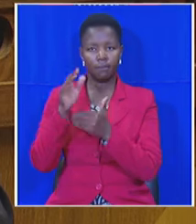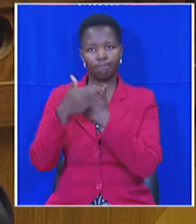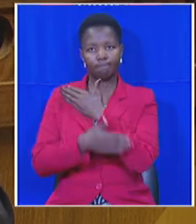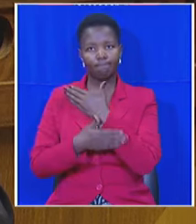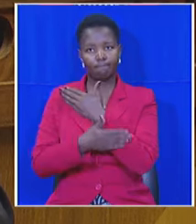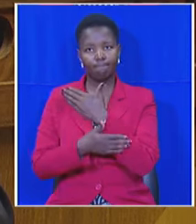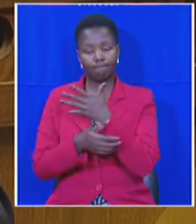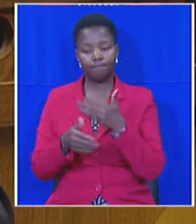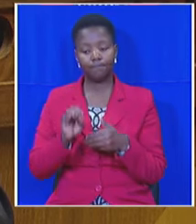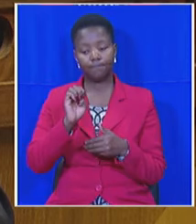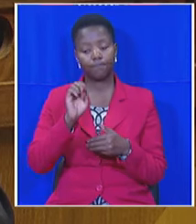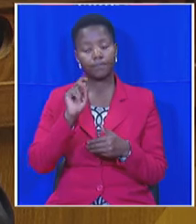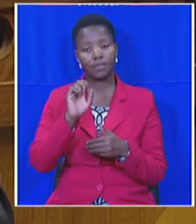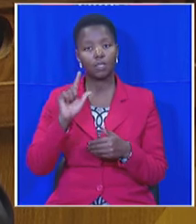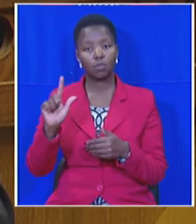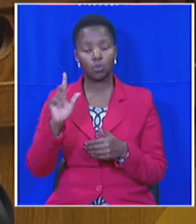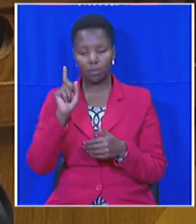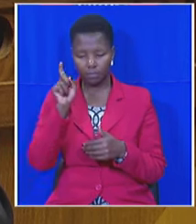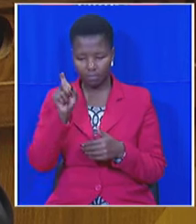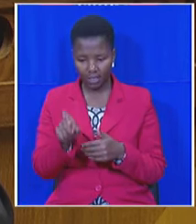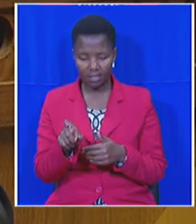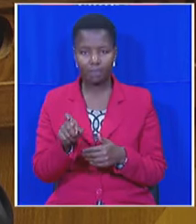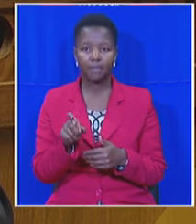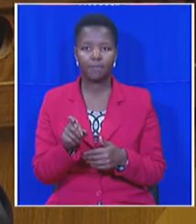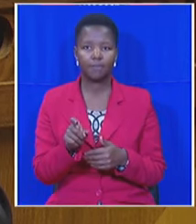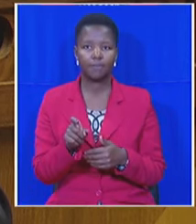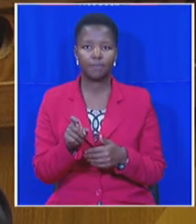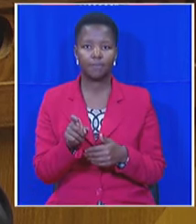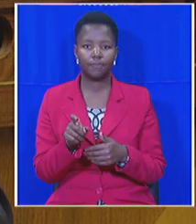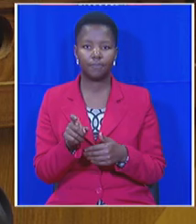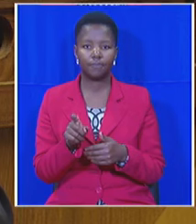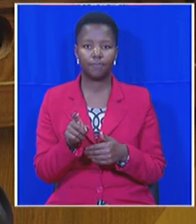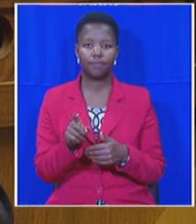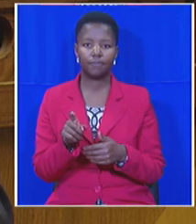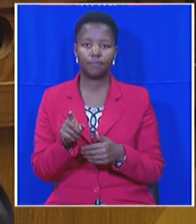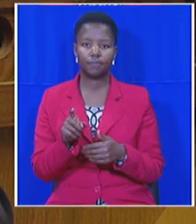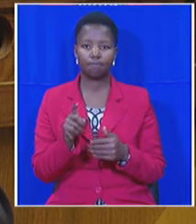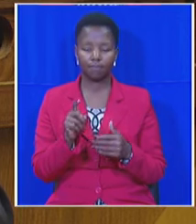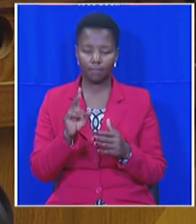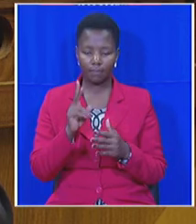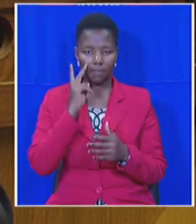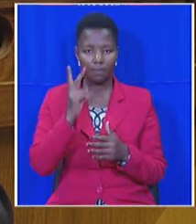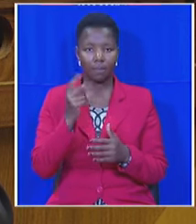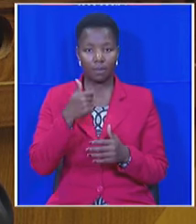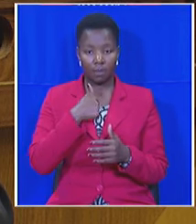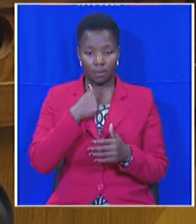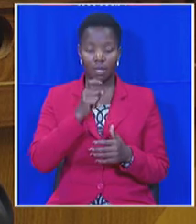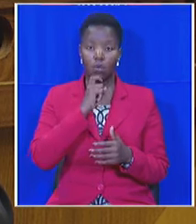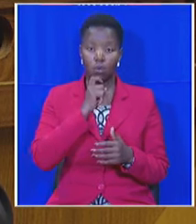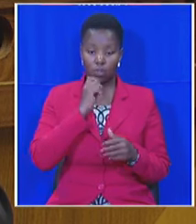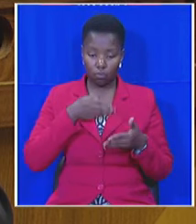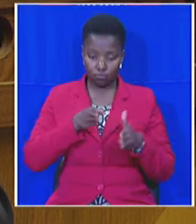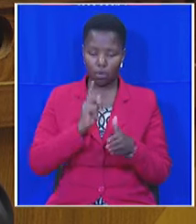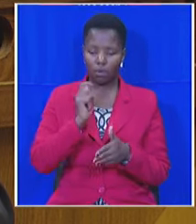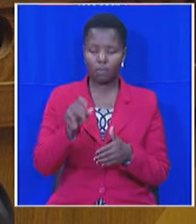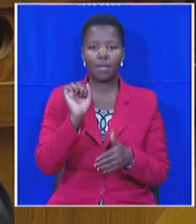strongly that e-tolls must be reconsidered and a user pay system be used. This system is functioning in